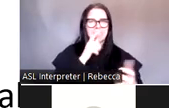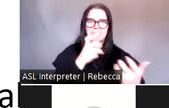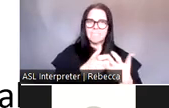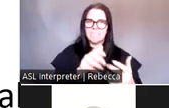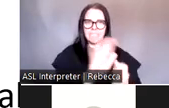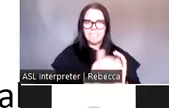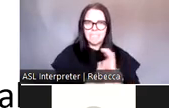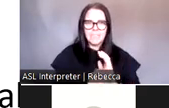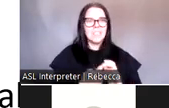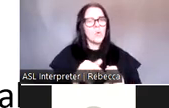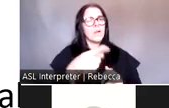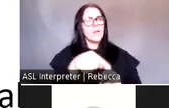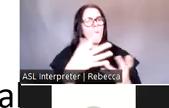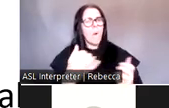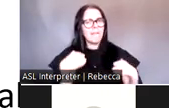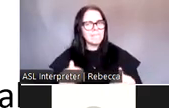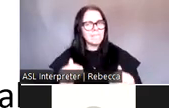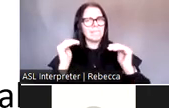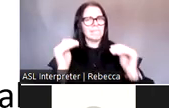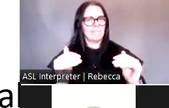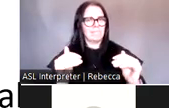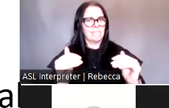typo there. Should say upskill, not upskills,